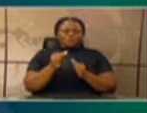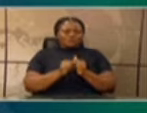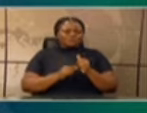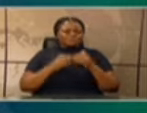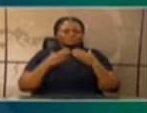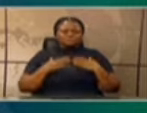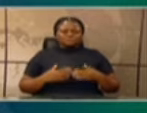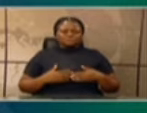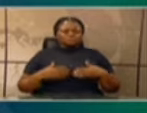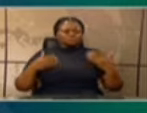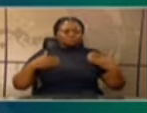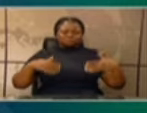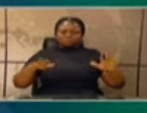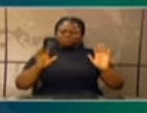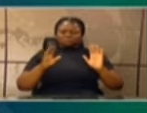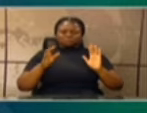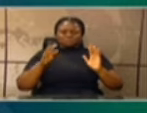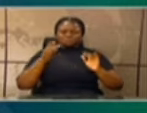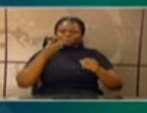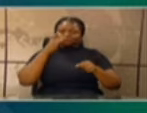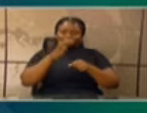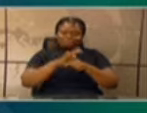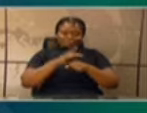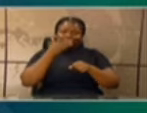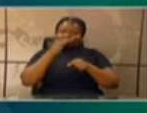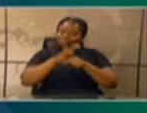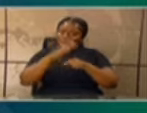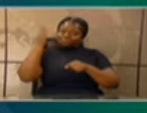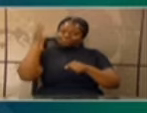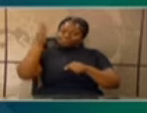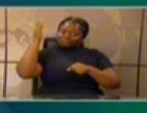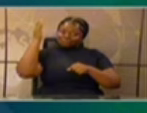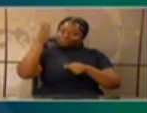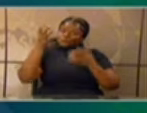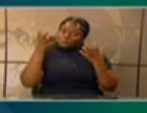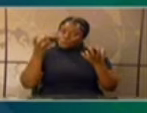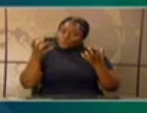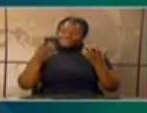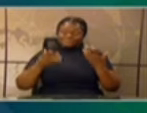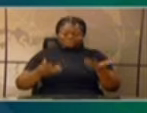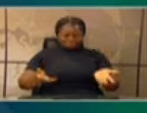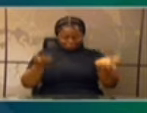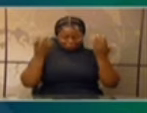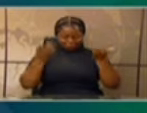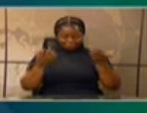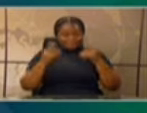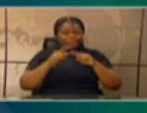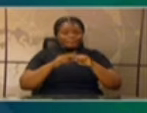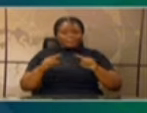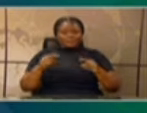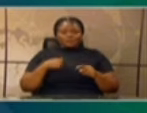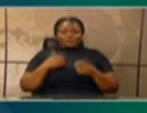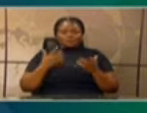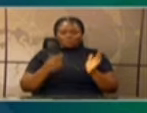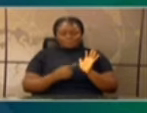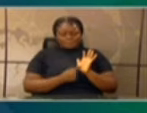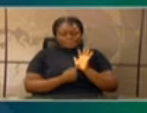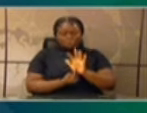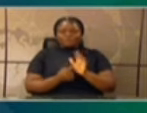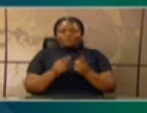Obianka manifestos nasem. Me, I'm not going to talk about it. I want to prove to you that when it comes to